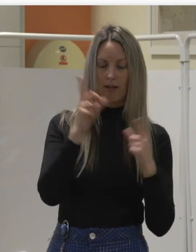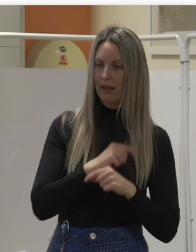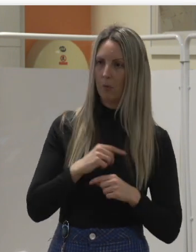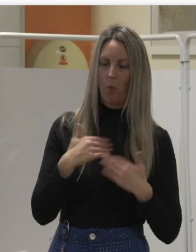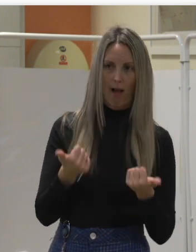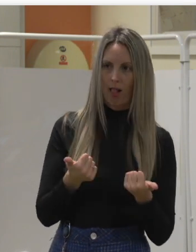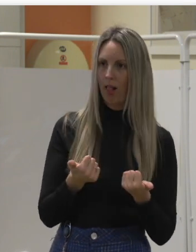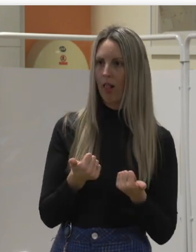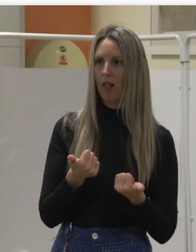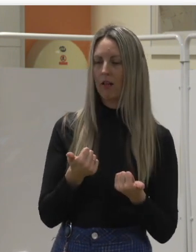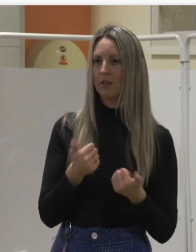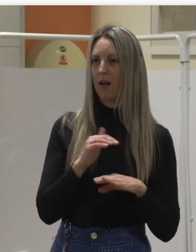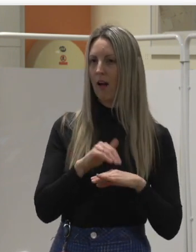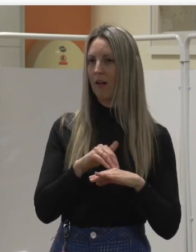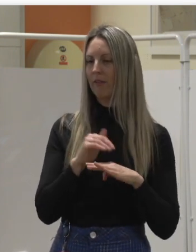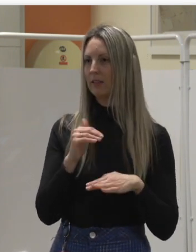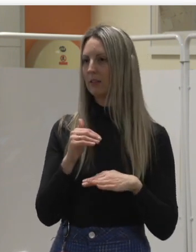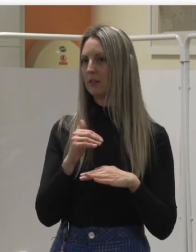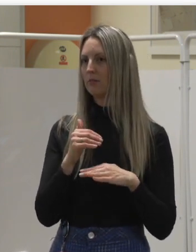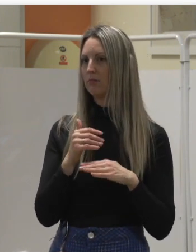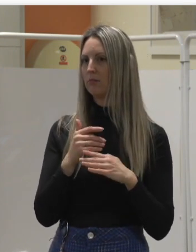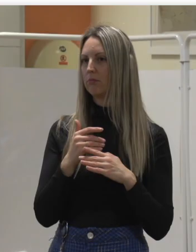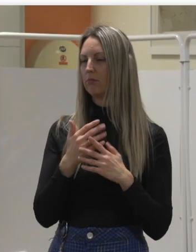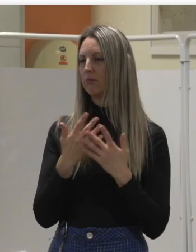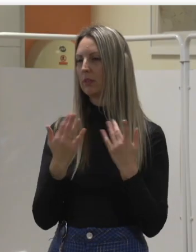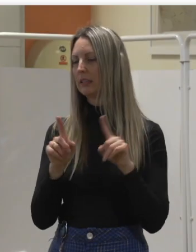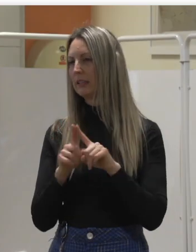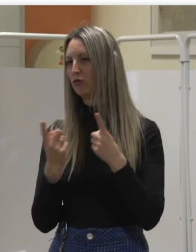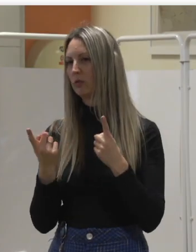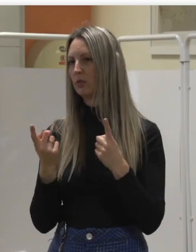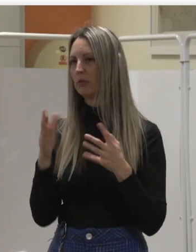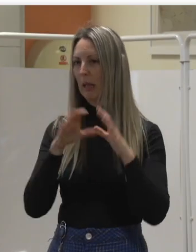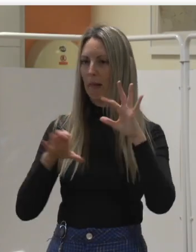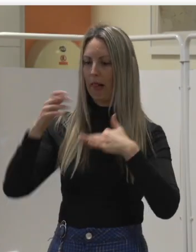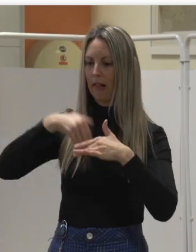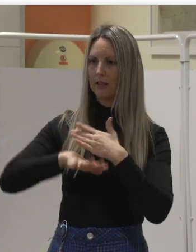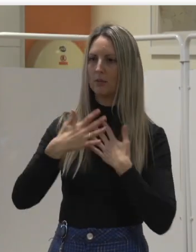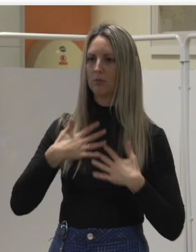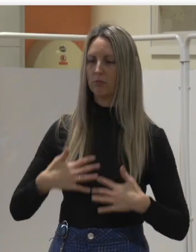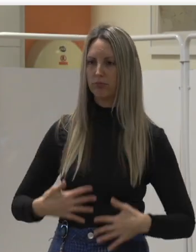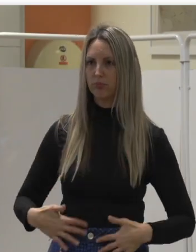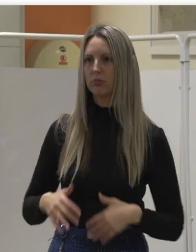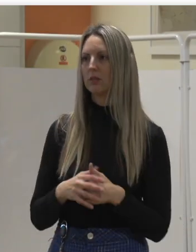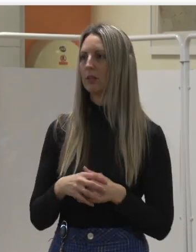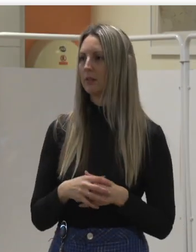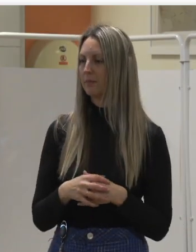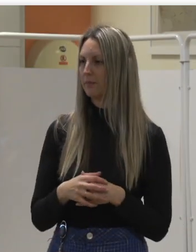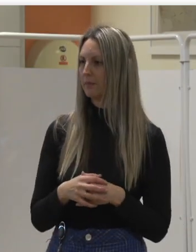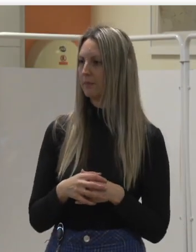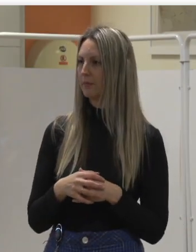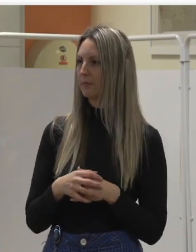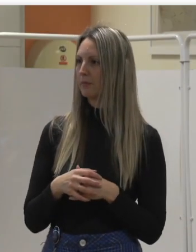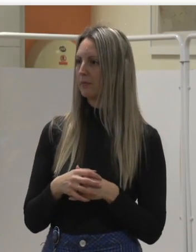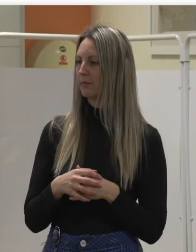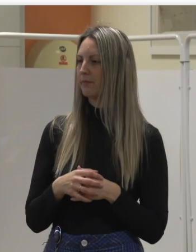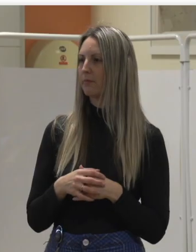it actually affects various different chemicals which are helpful in mounting an inflammation response. Their level